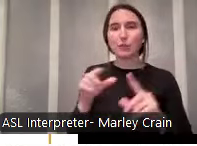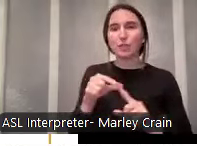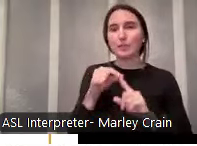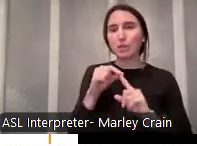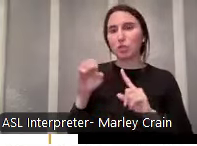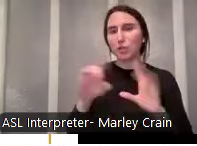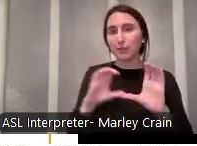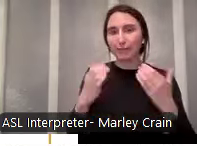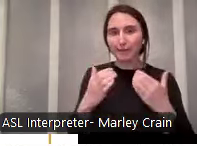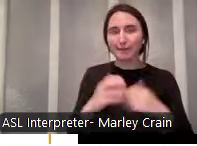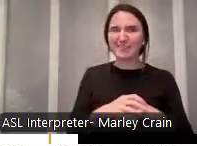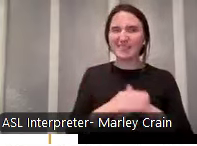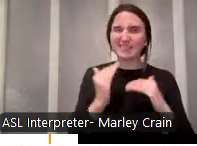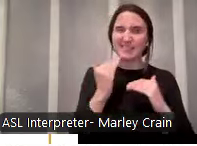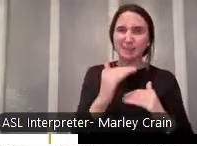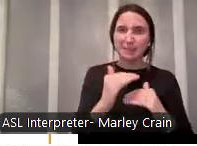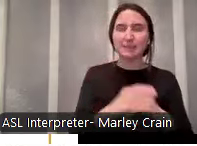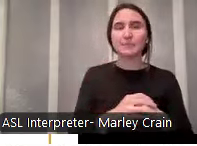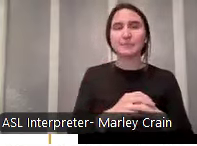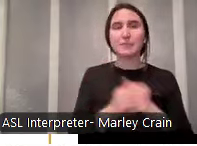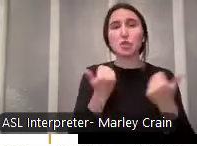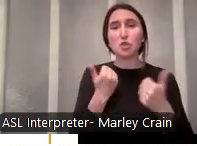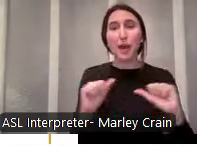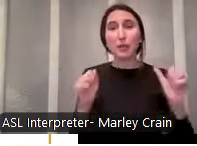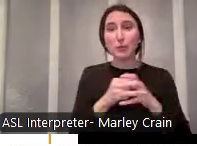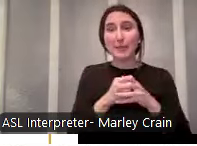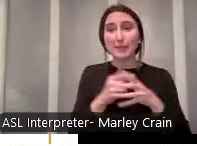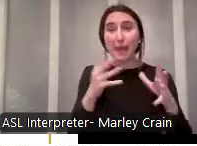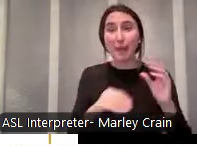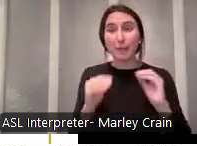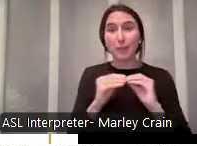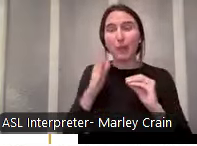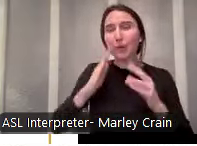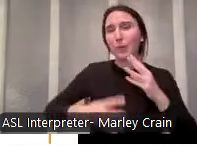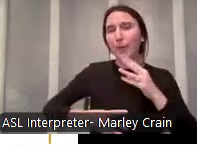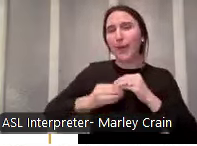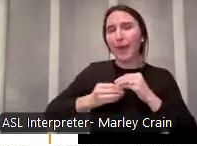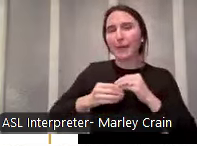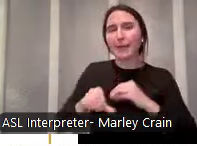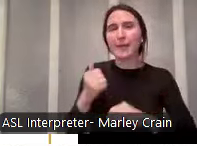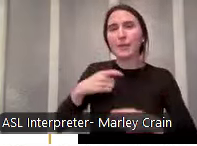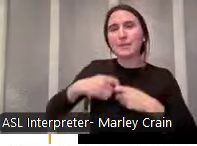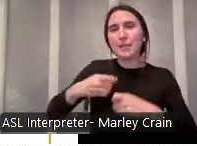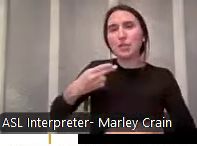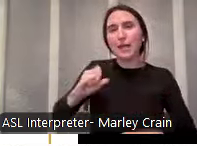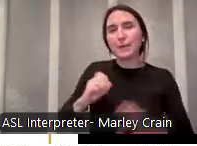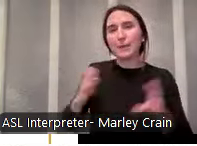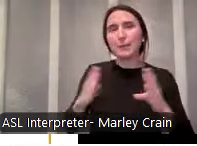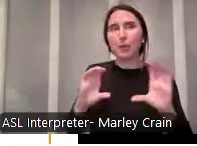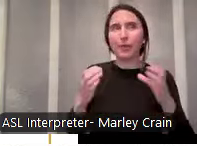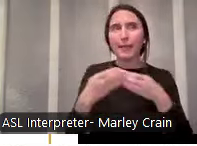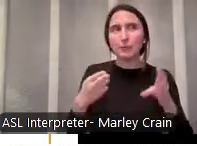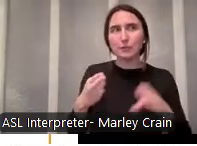very limited. They are expanding a little bit, so they just added, I think, another Spanish high school small class, for